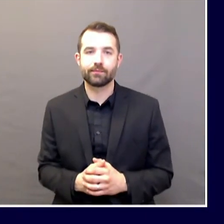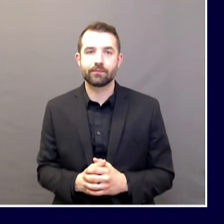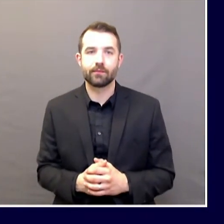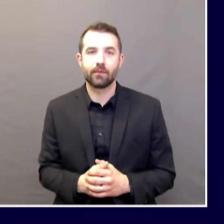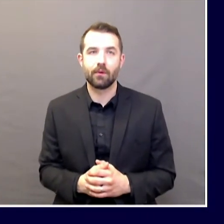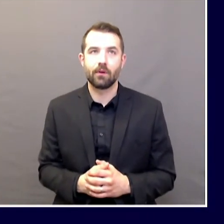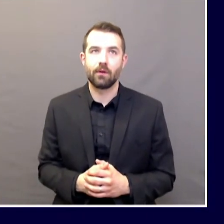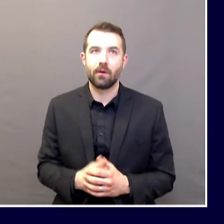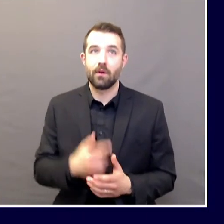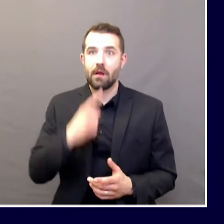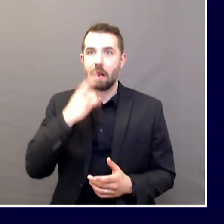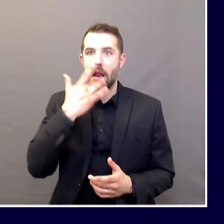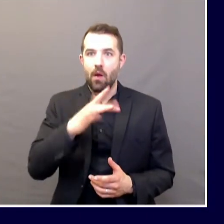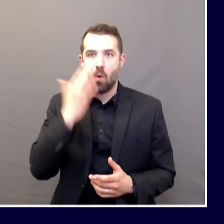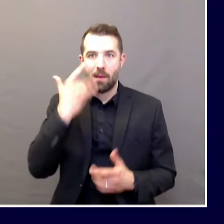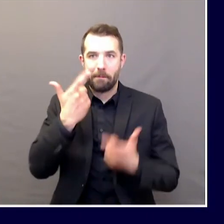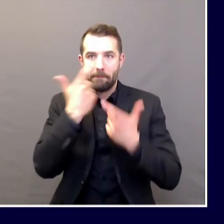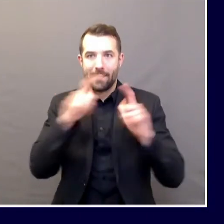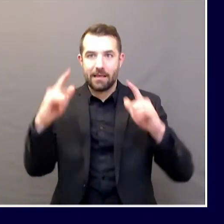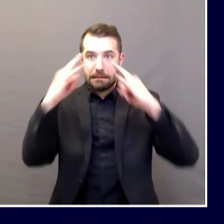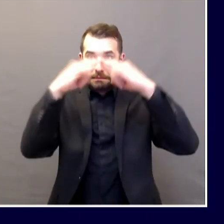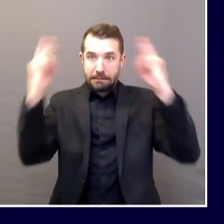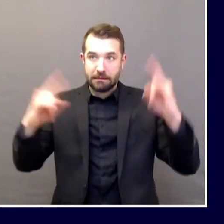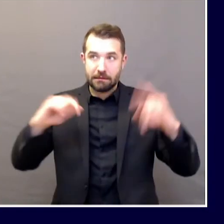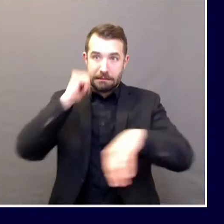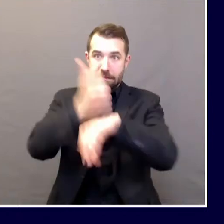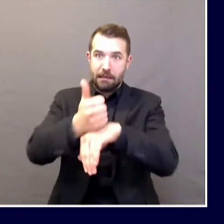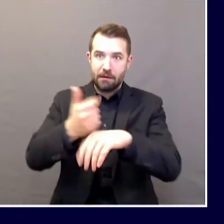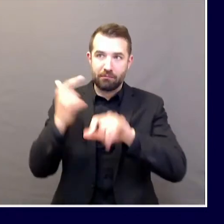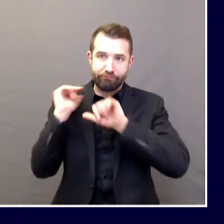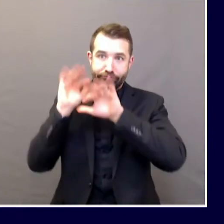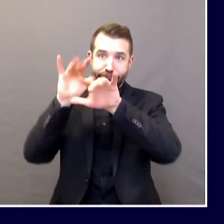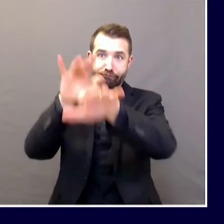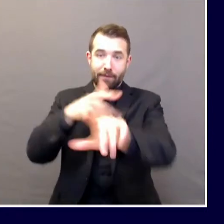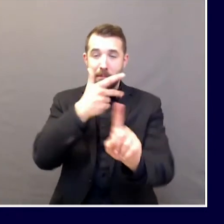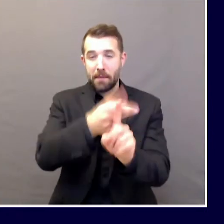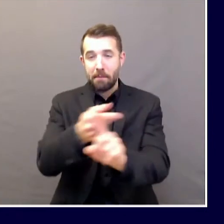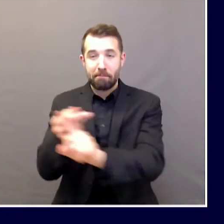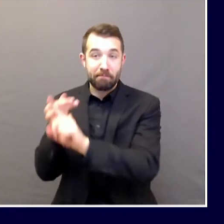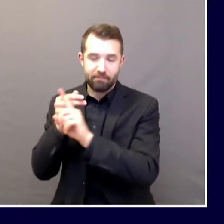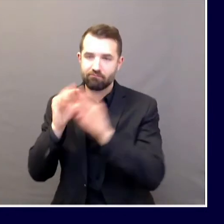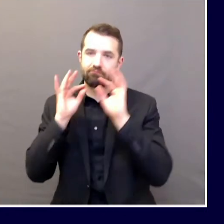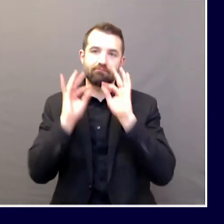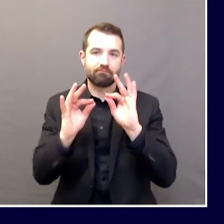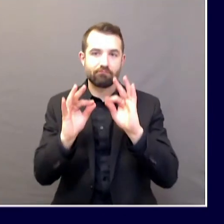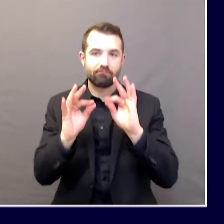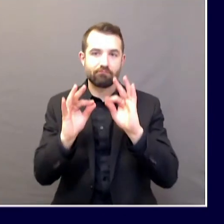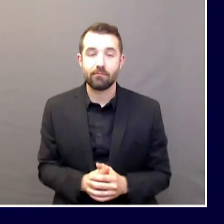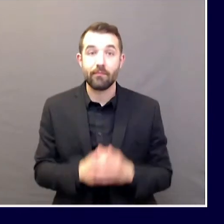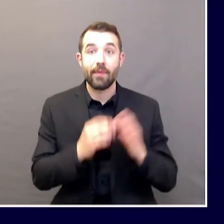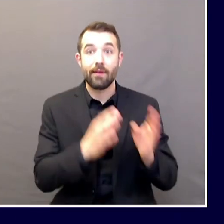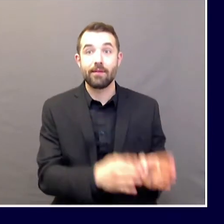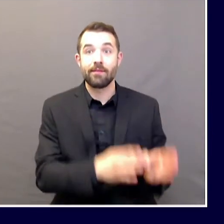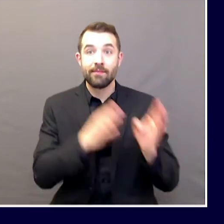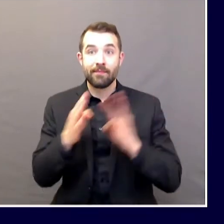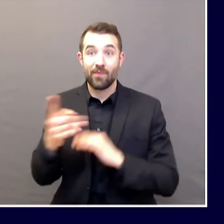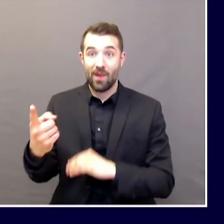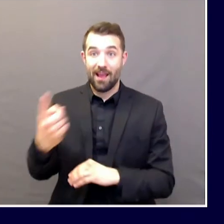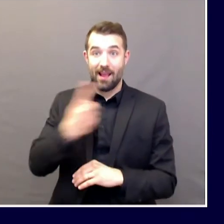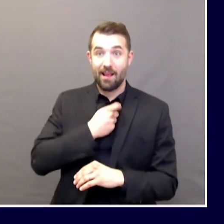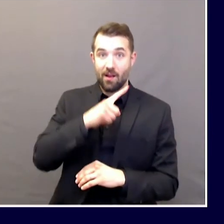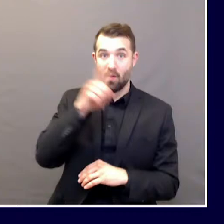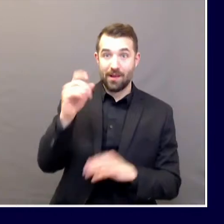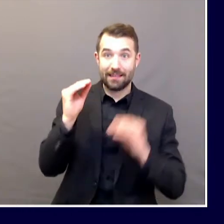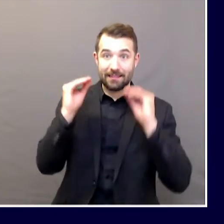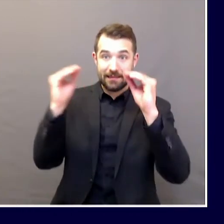sites. Let's talk about, so Morgan, you asked first about educators. That has been a difficult for us to